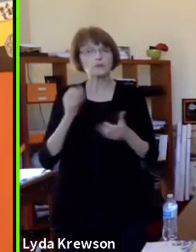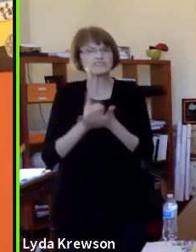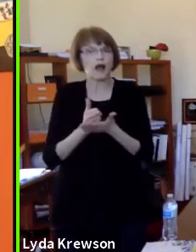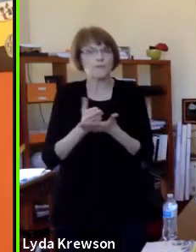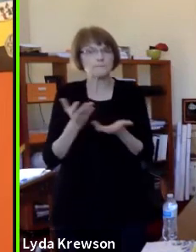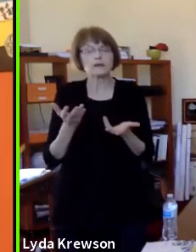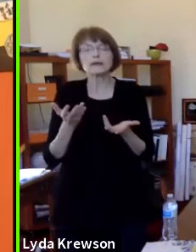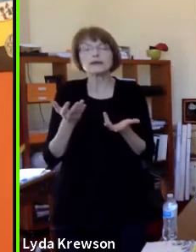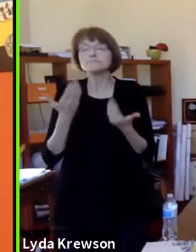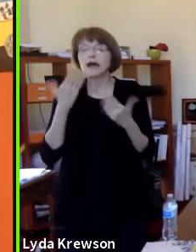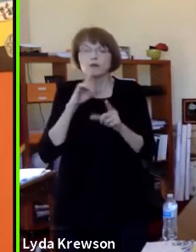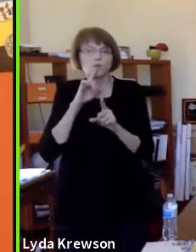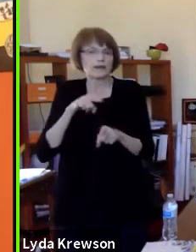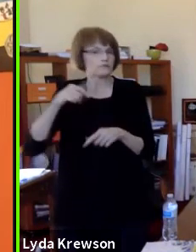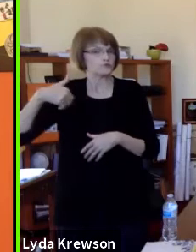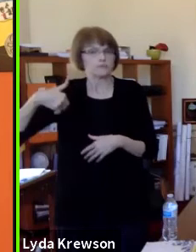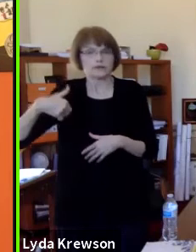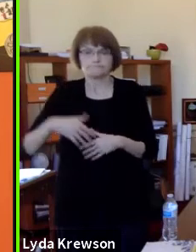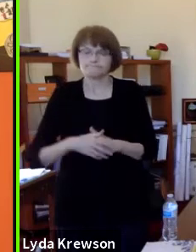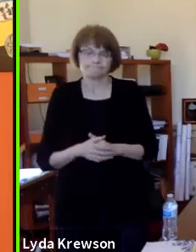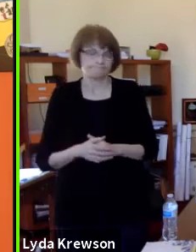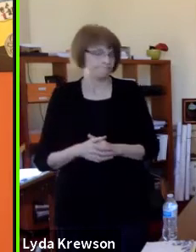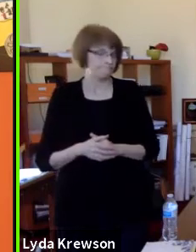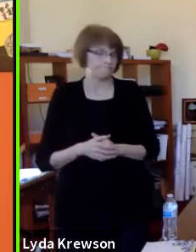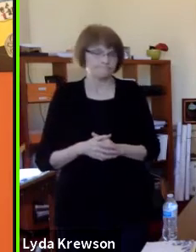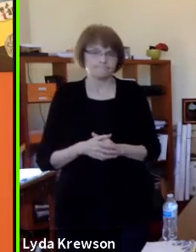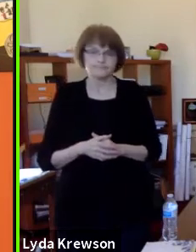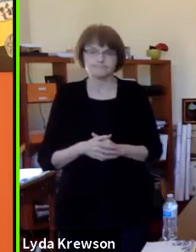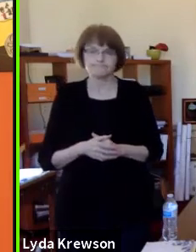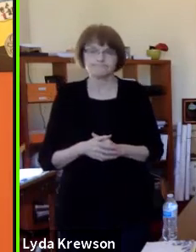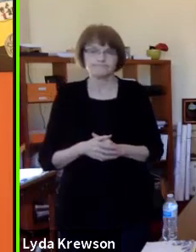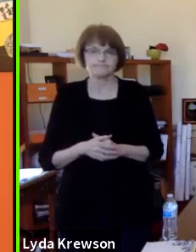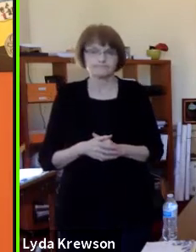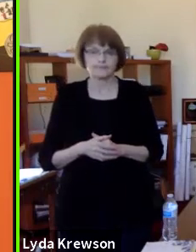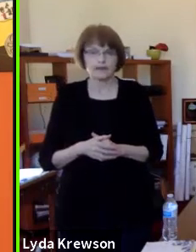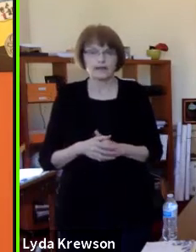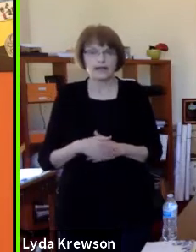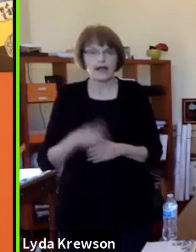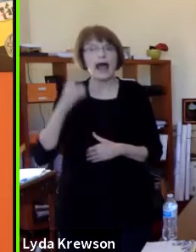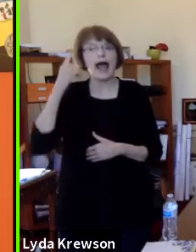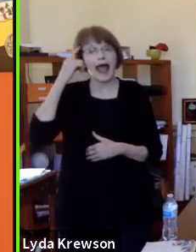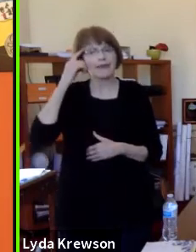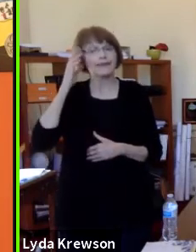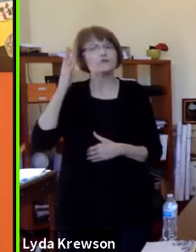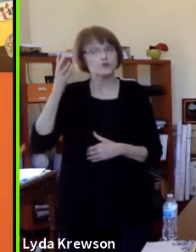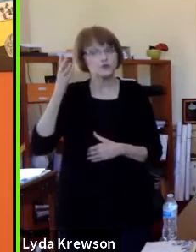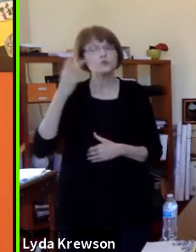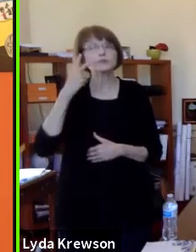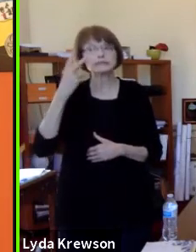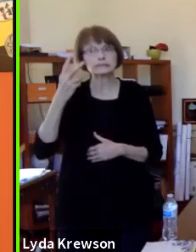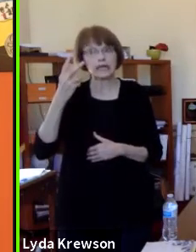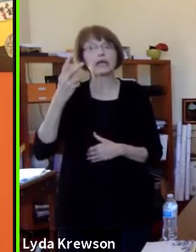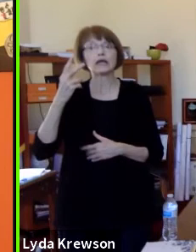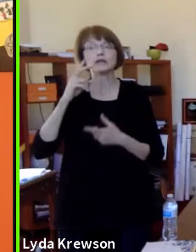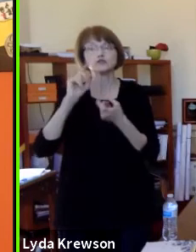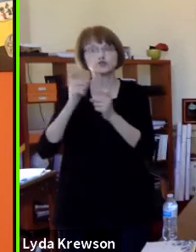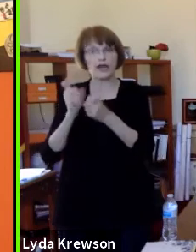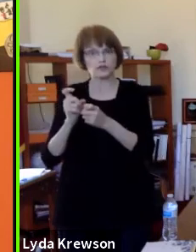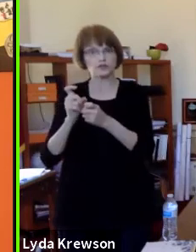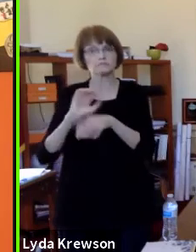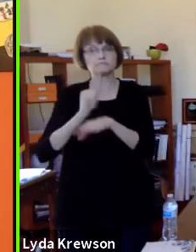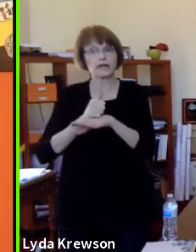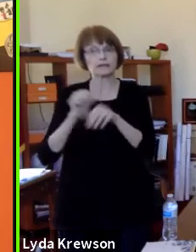I don't know the answer to that. I think there are some changes that may be in place with us, at least for a